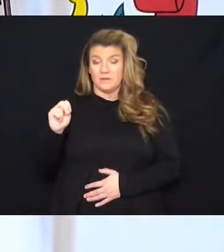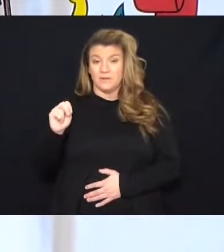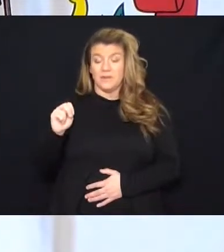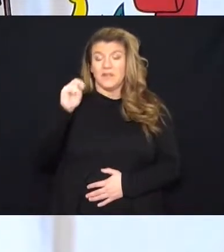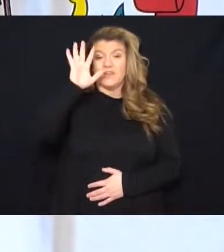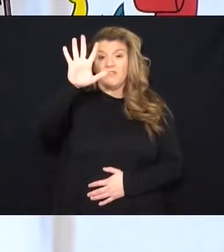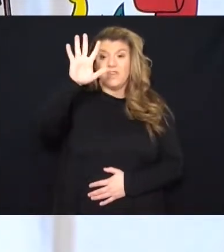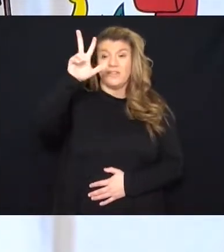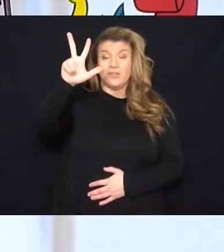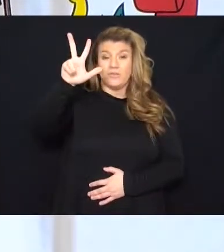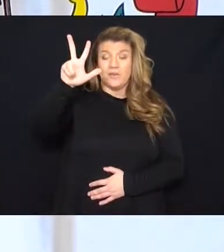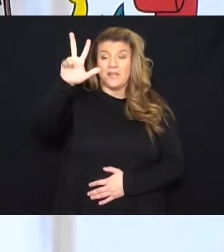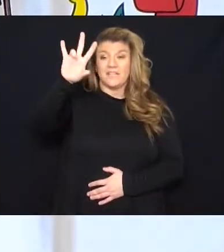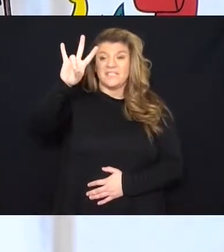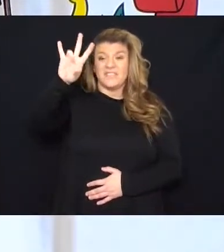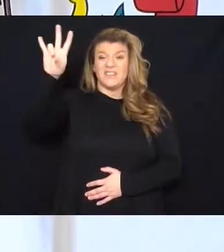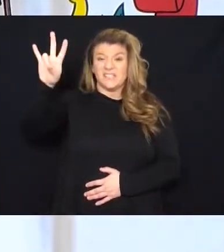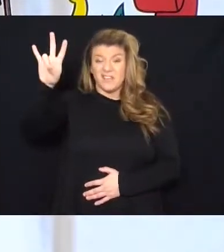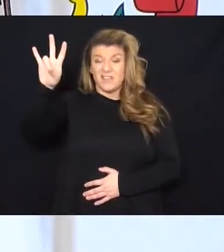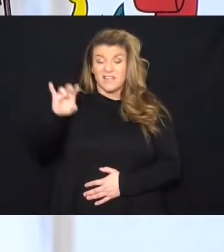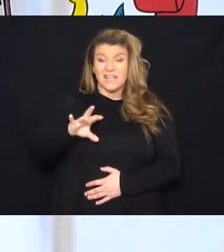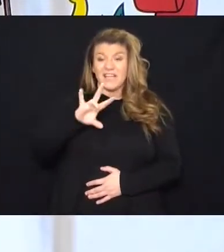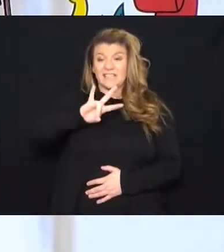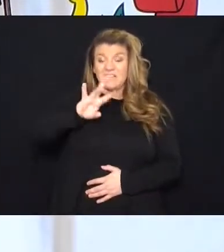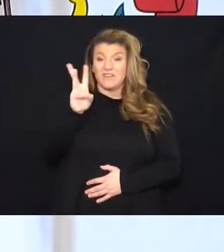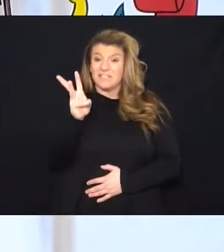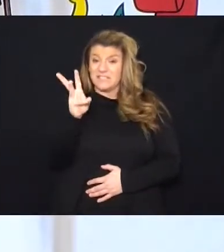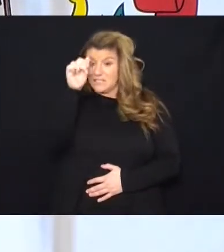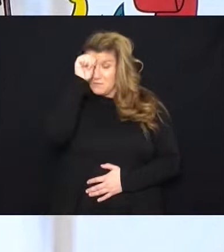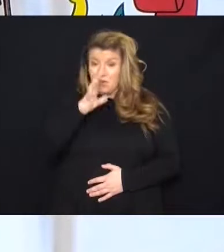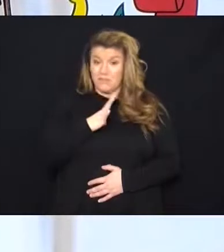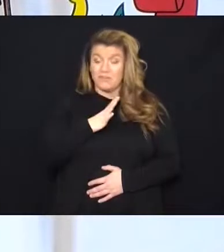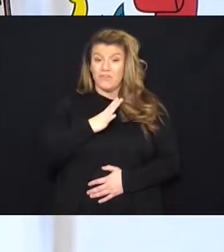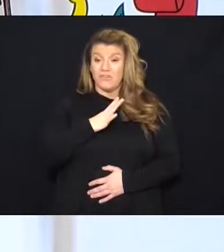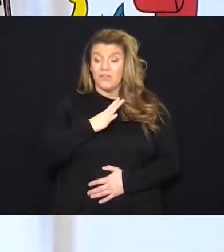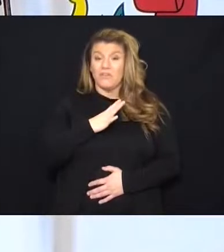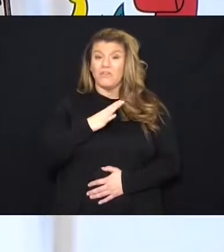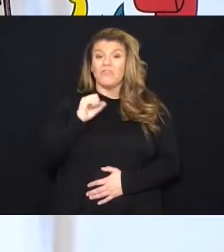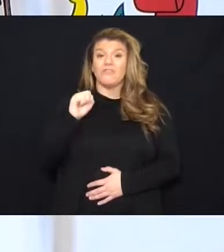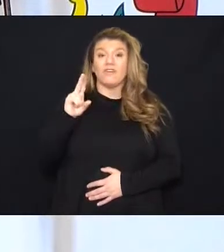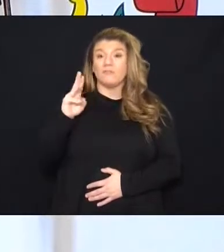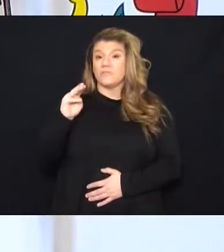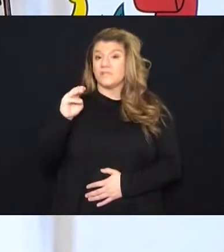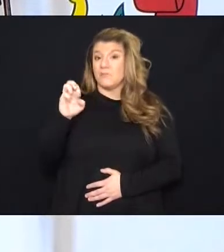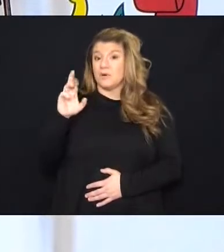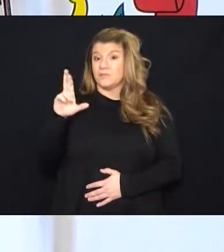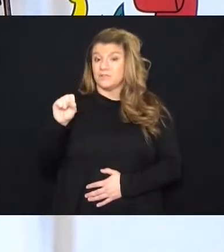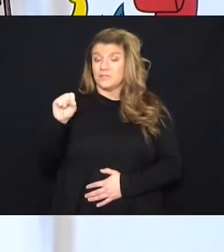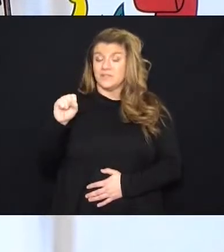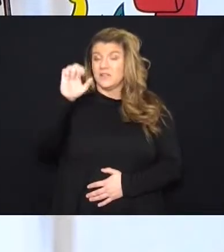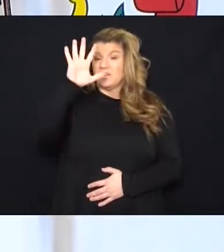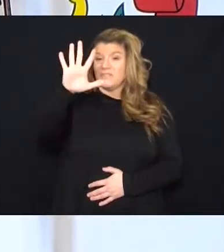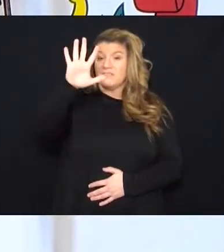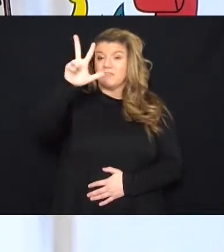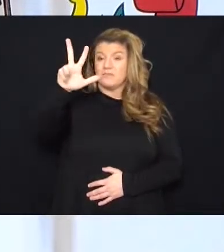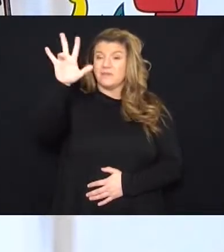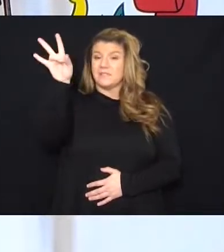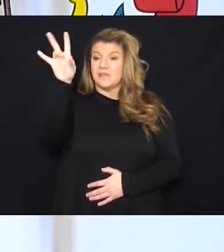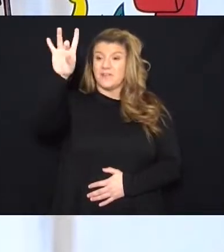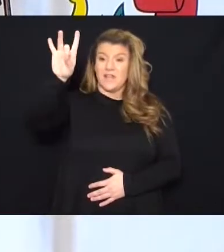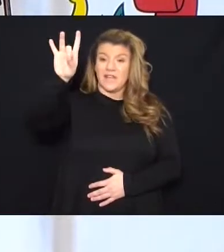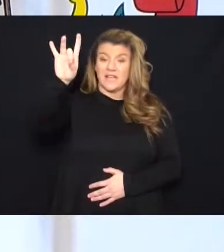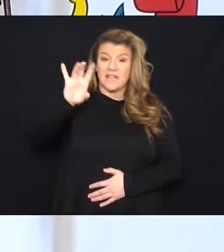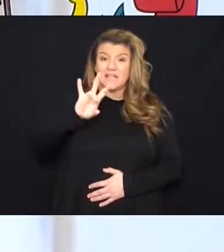The 5,377th death, a 76-year-old male from Summers County. The 5,378th